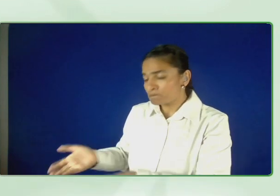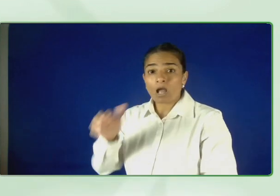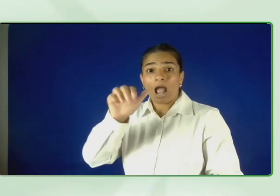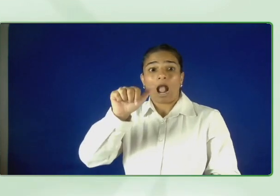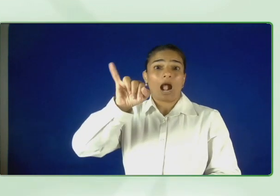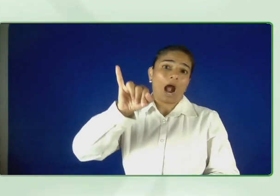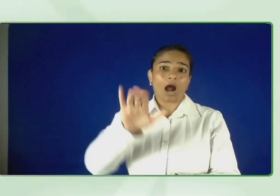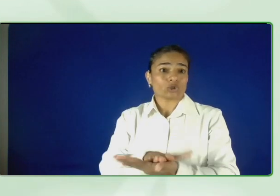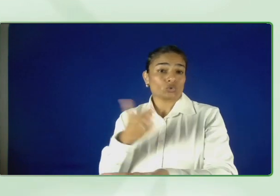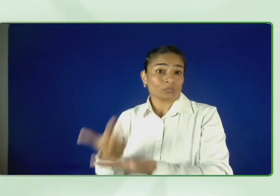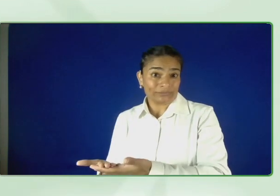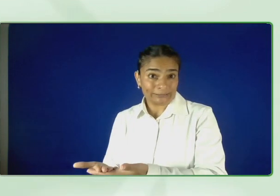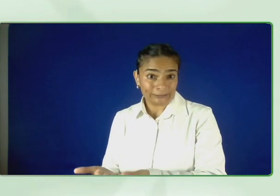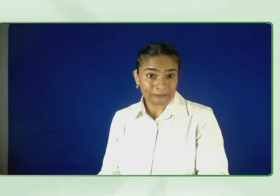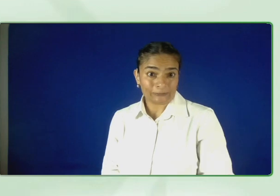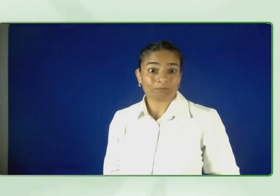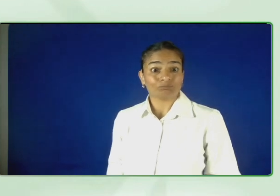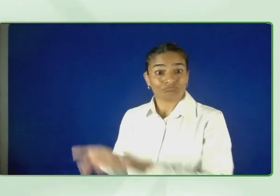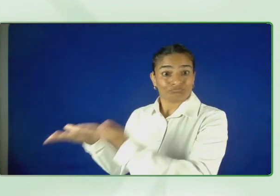Ali.